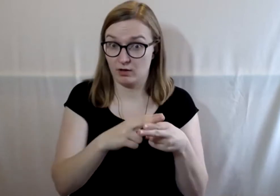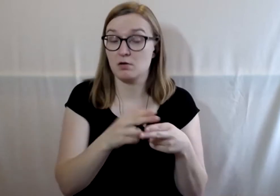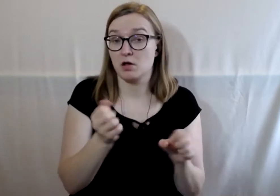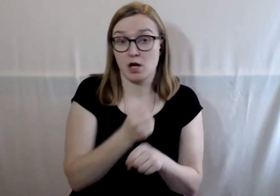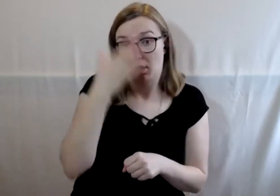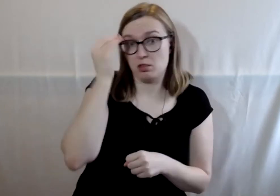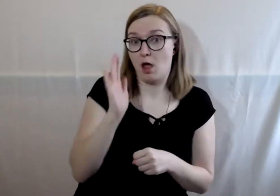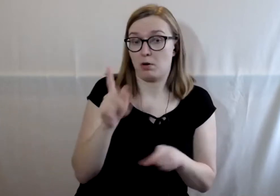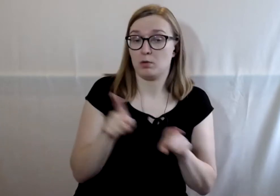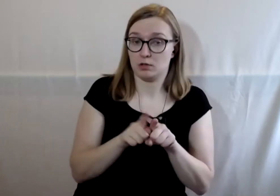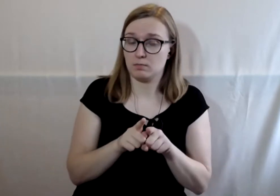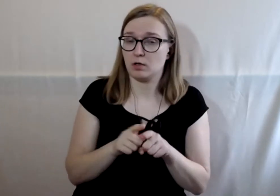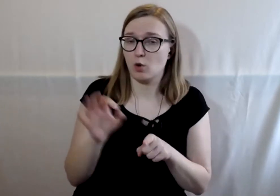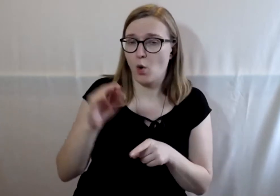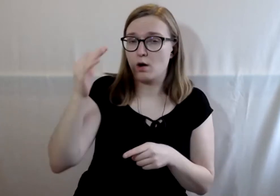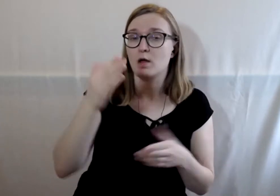good, Teresa. That's right. So